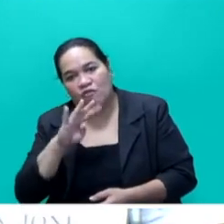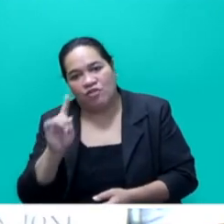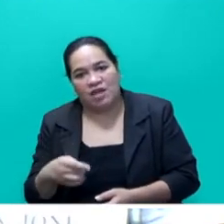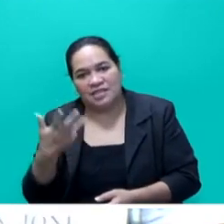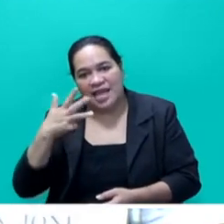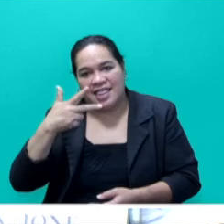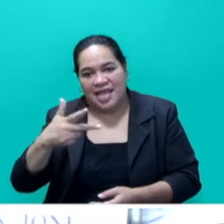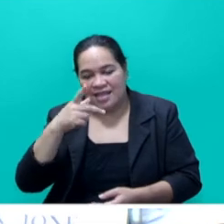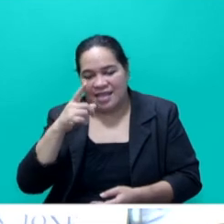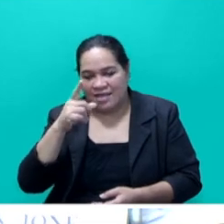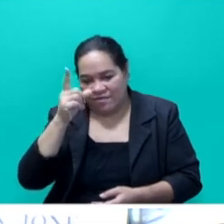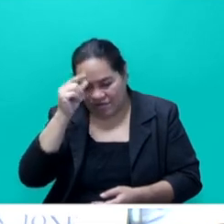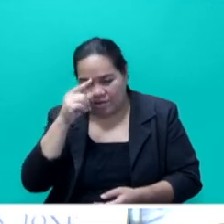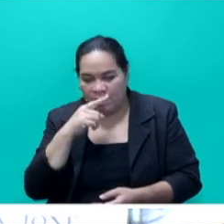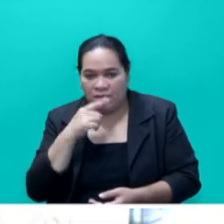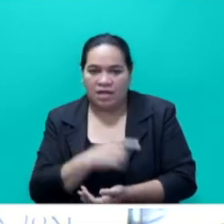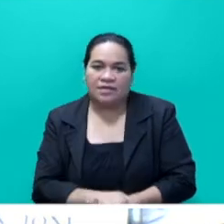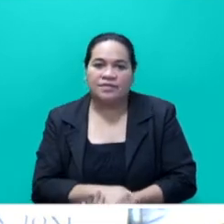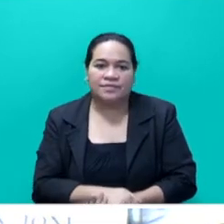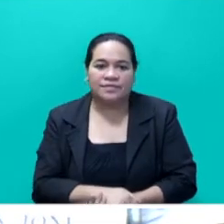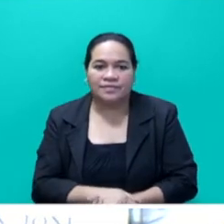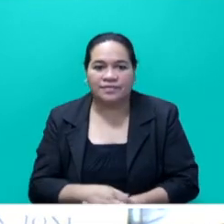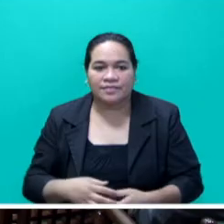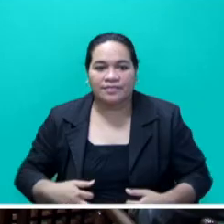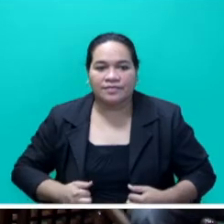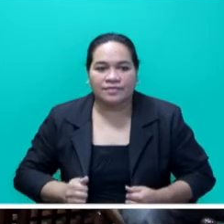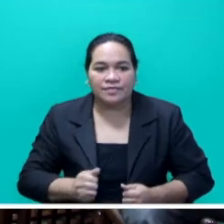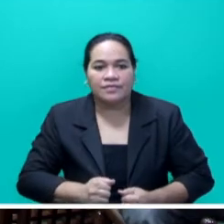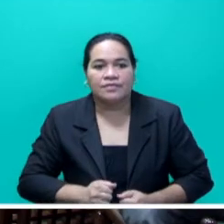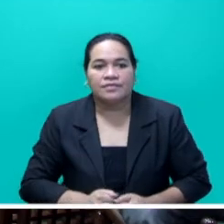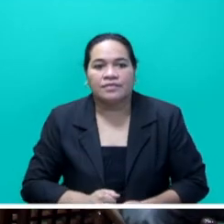Fijians. Thank you, sir. I thank the Honourable Attorney General.